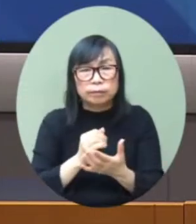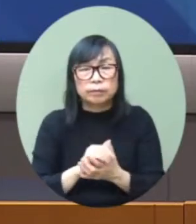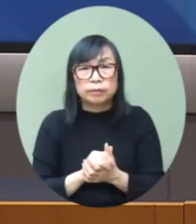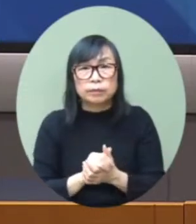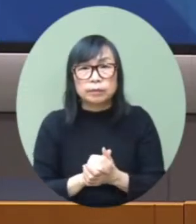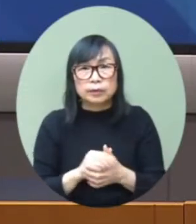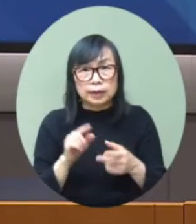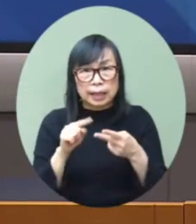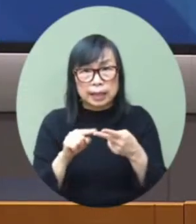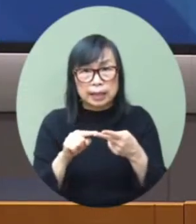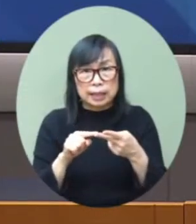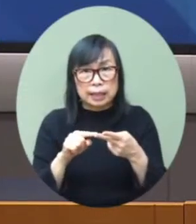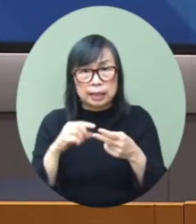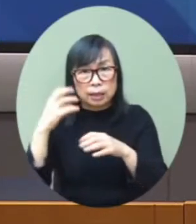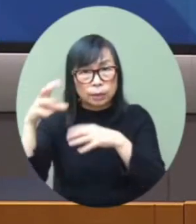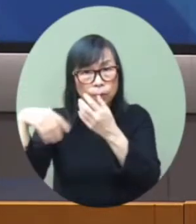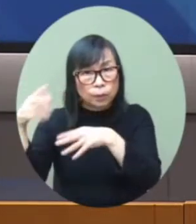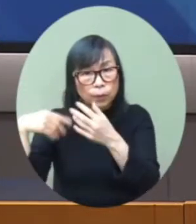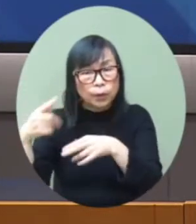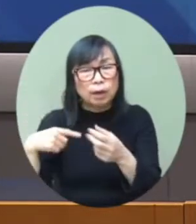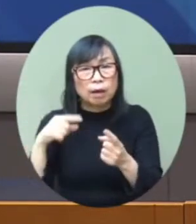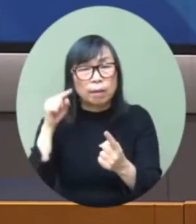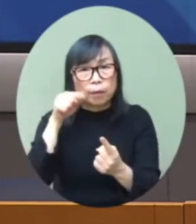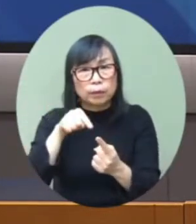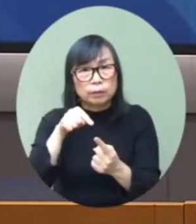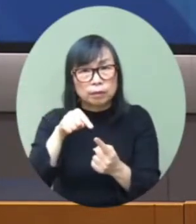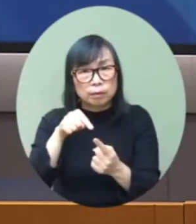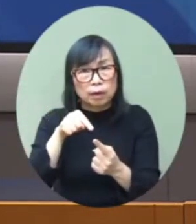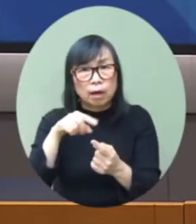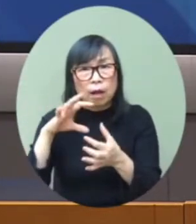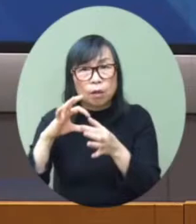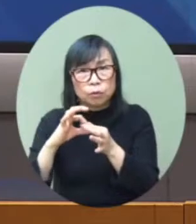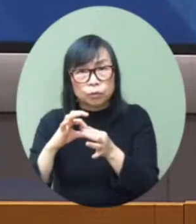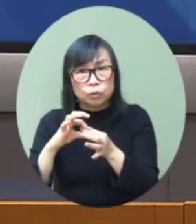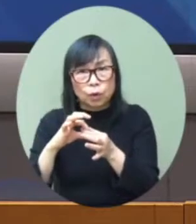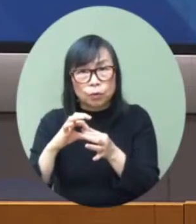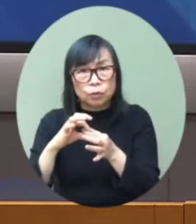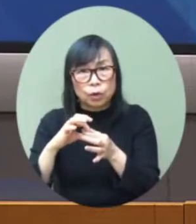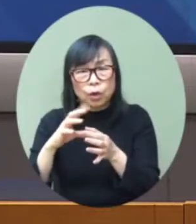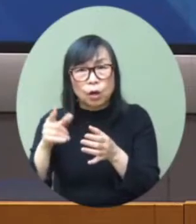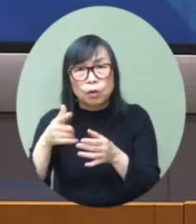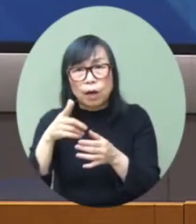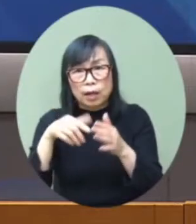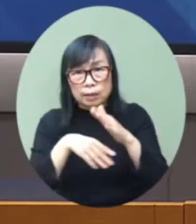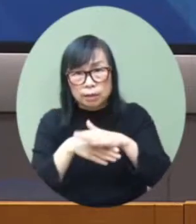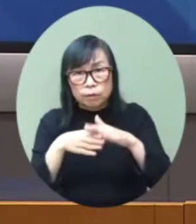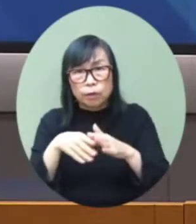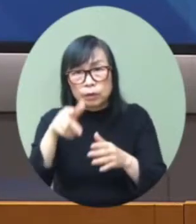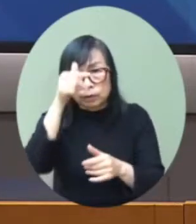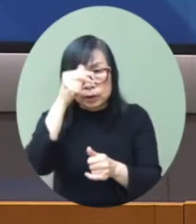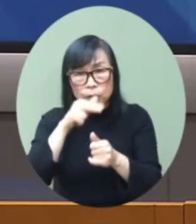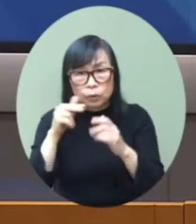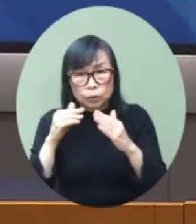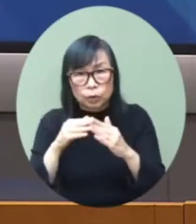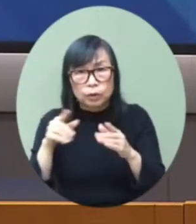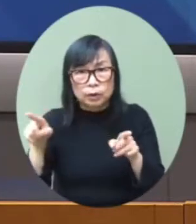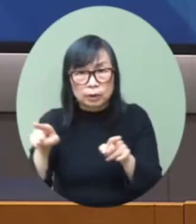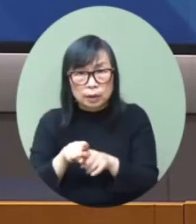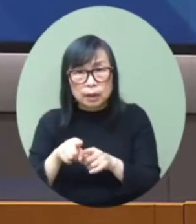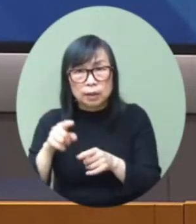recapped the guidelines promulgated in 2020. We